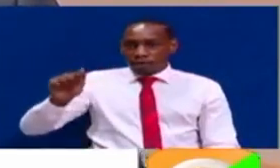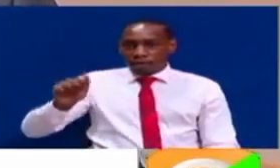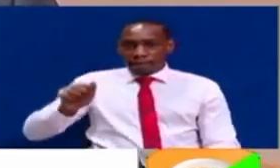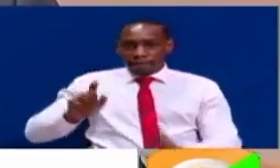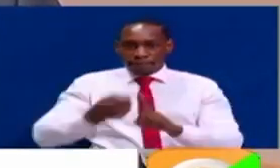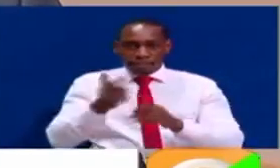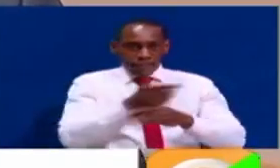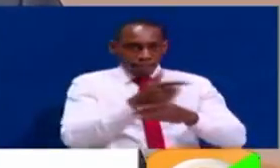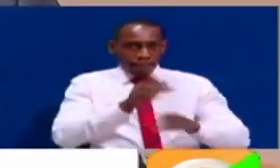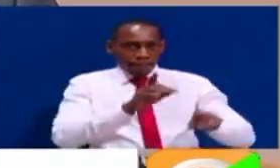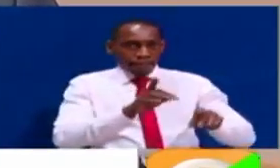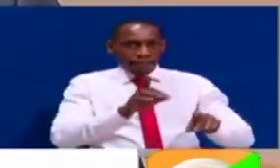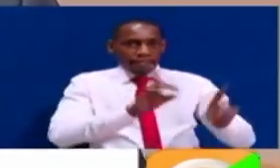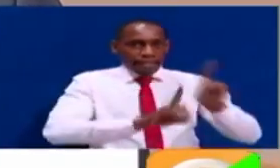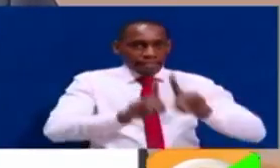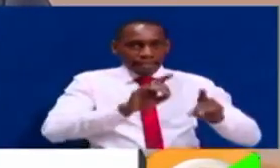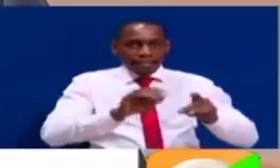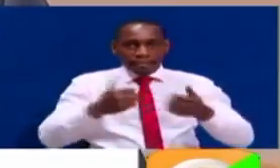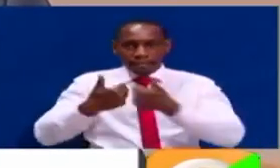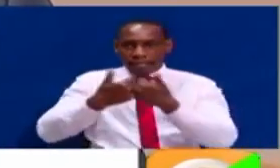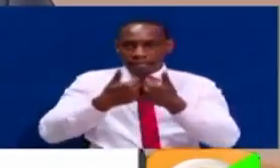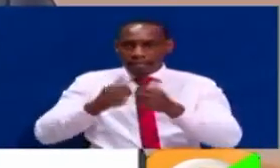video and therein the challenge began.